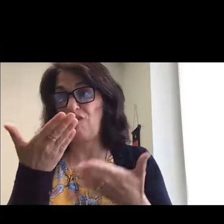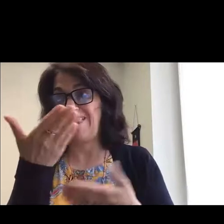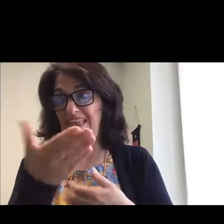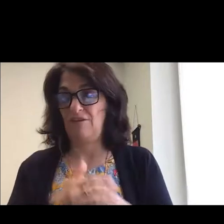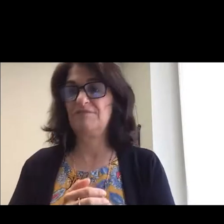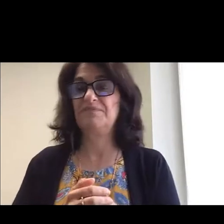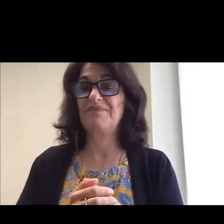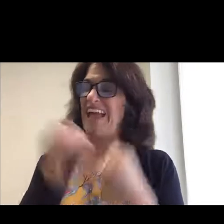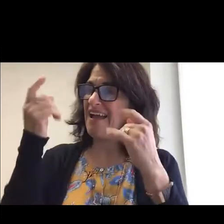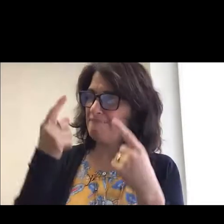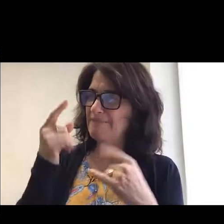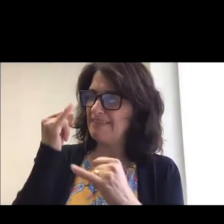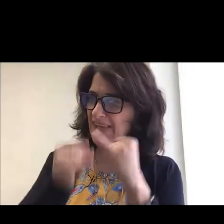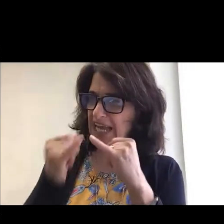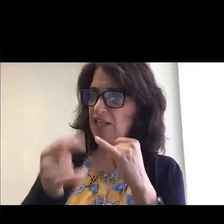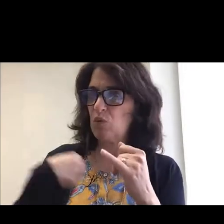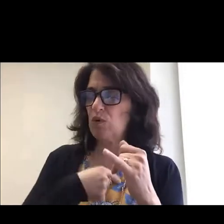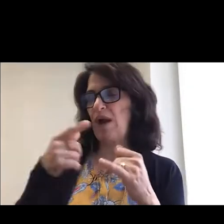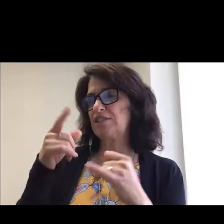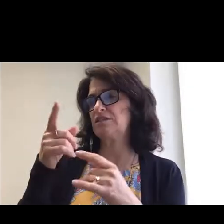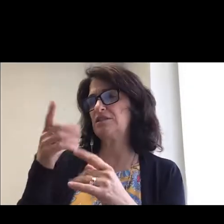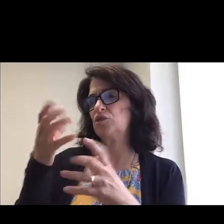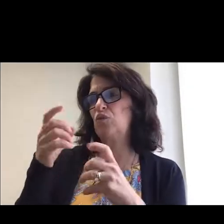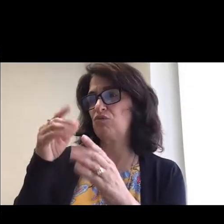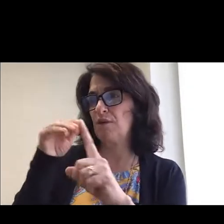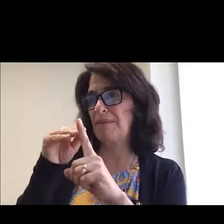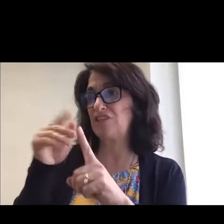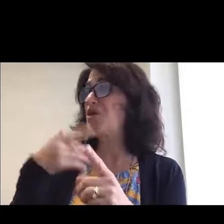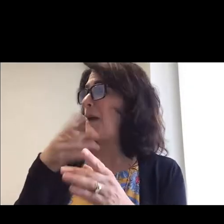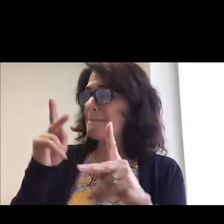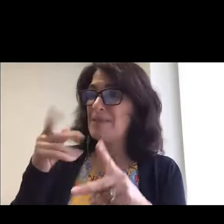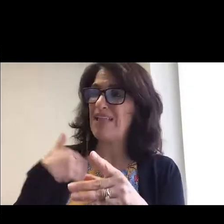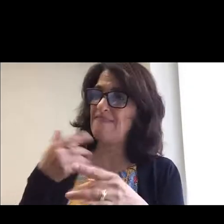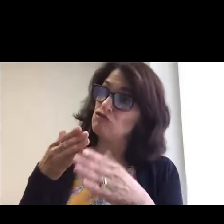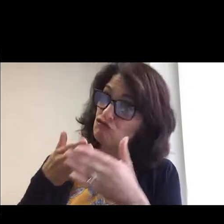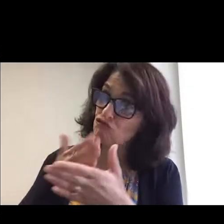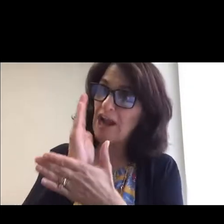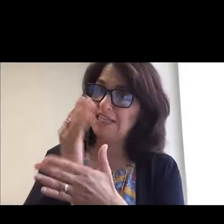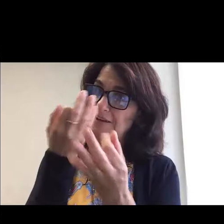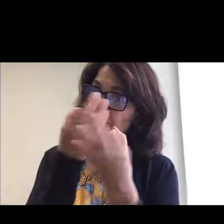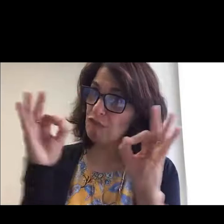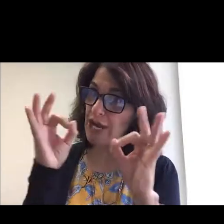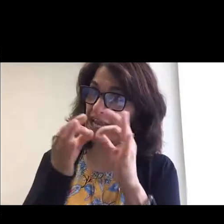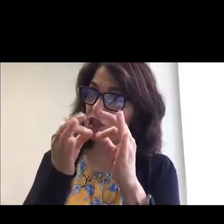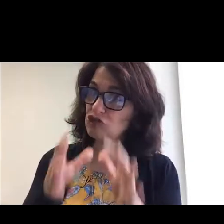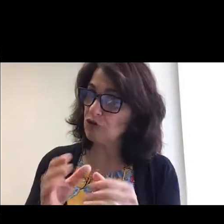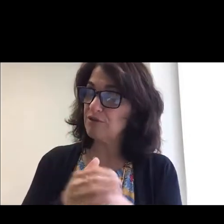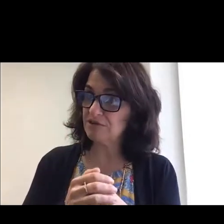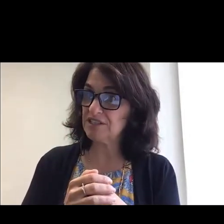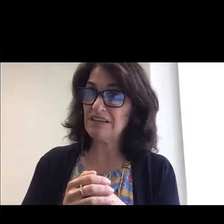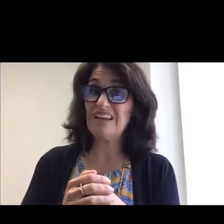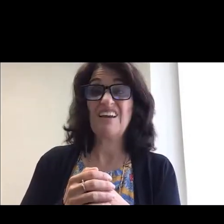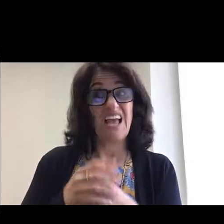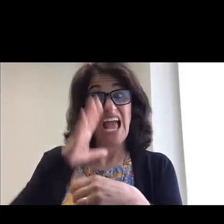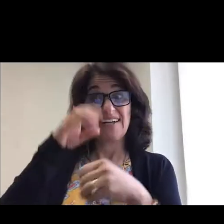Finally, we want to remind you that people have the right to free interpreters for health care, including care for